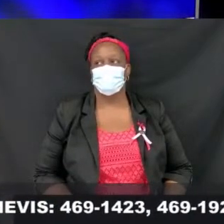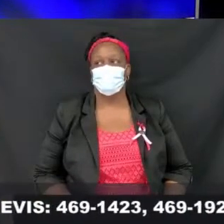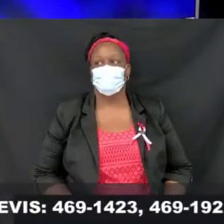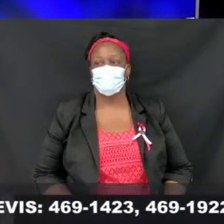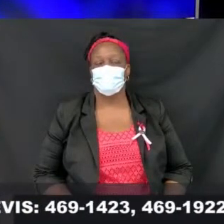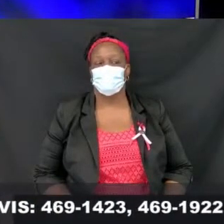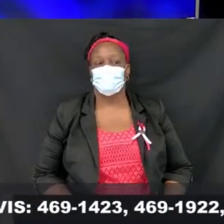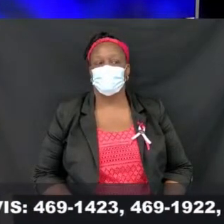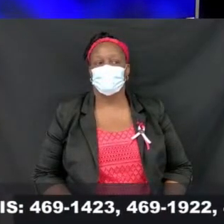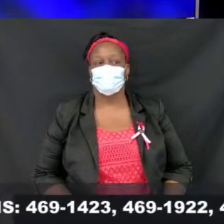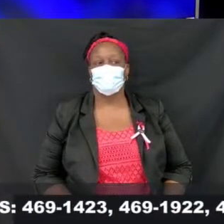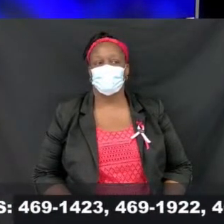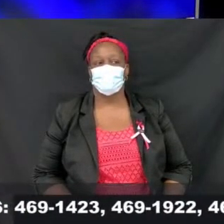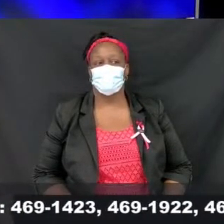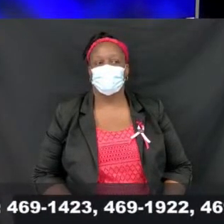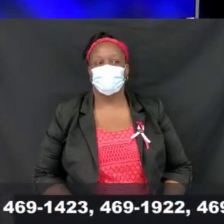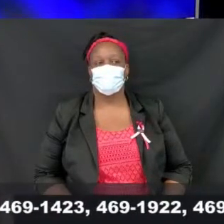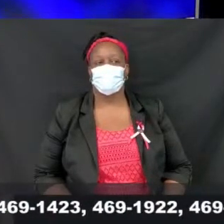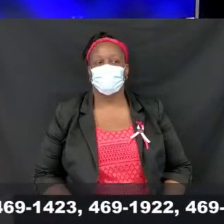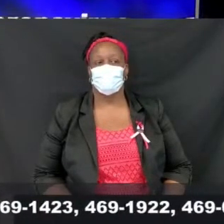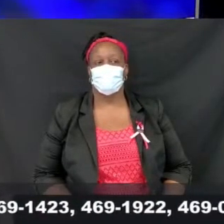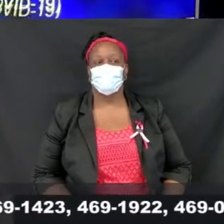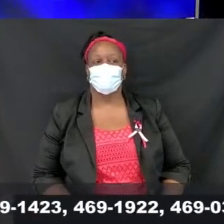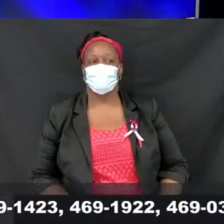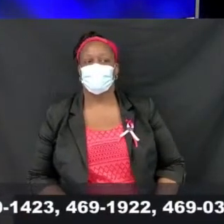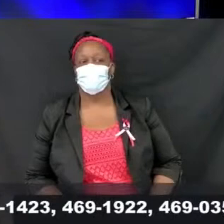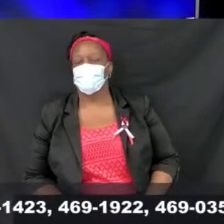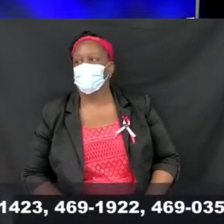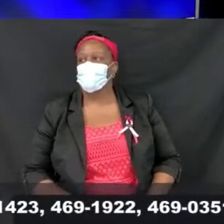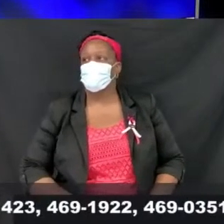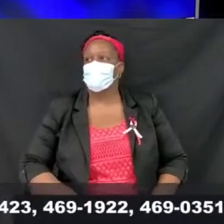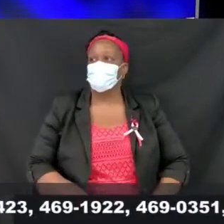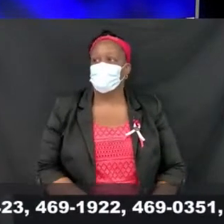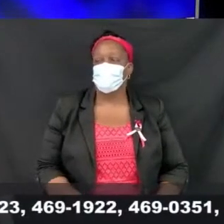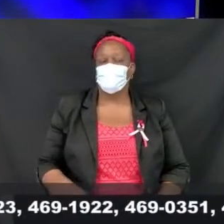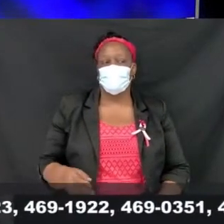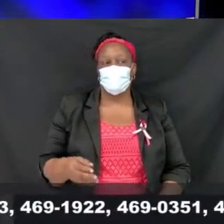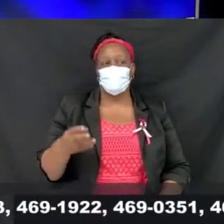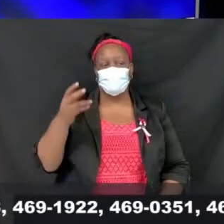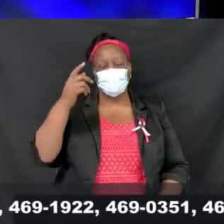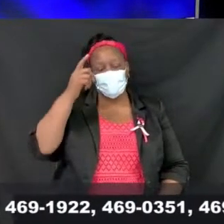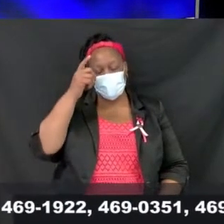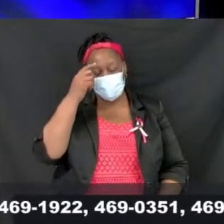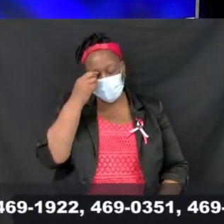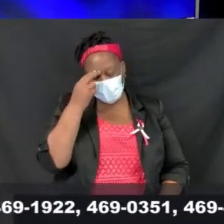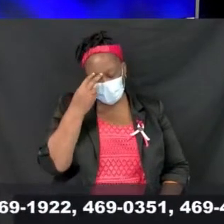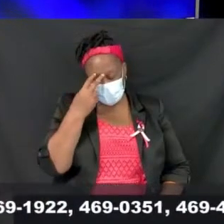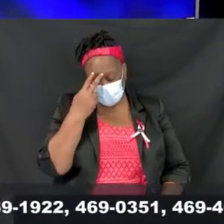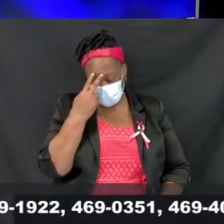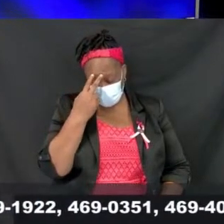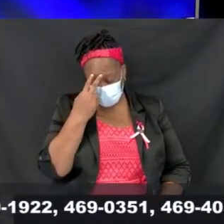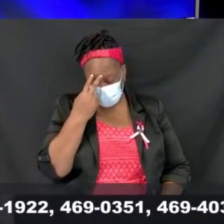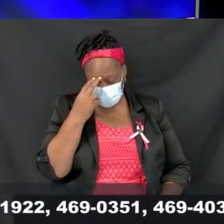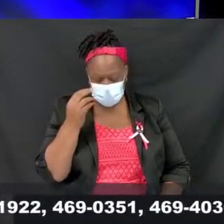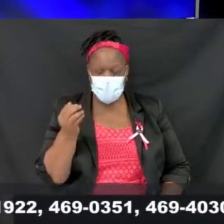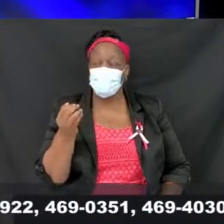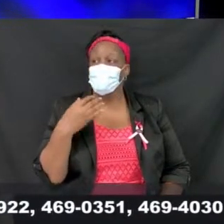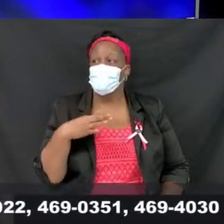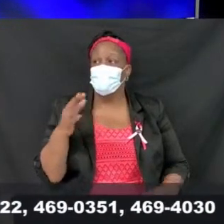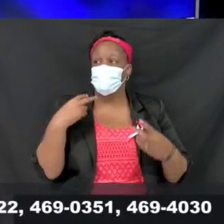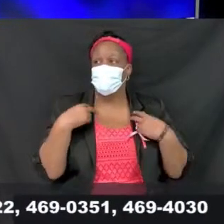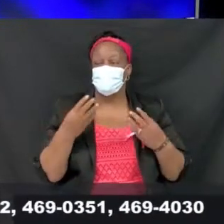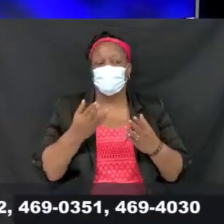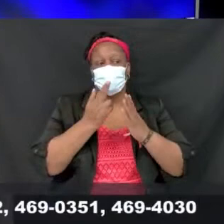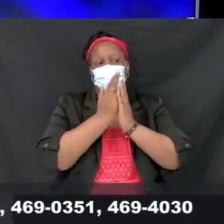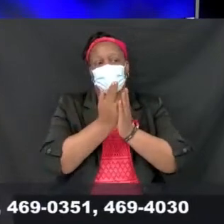32, 36 calls, and in December we may have more. So we also need to make sure that we bring down